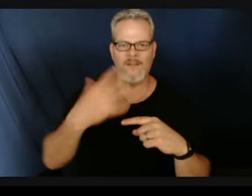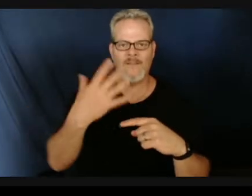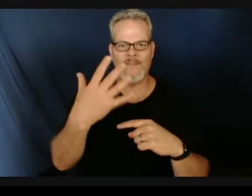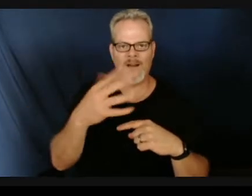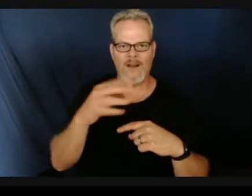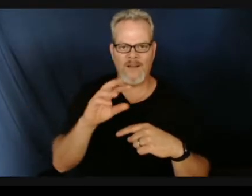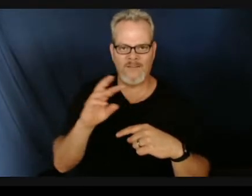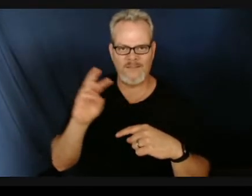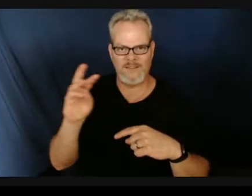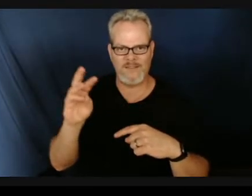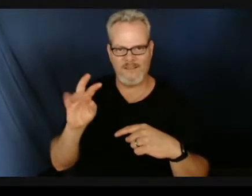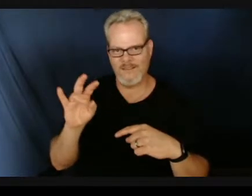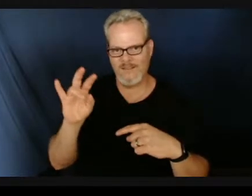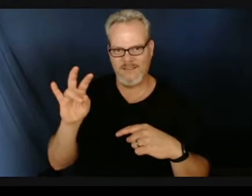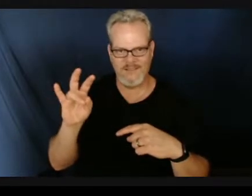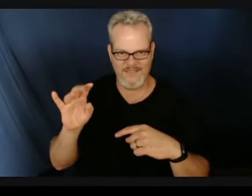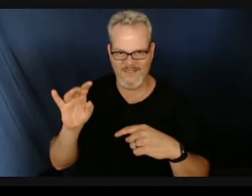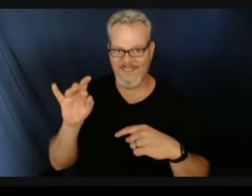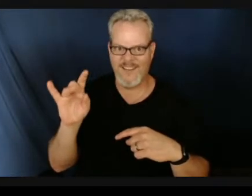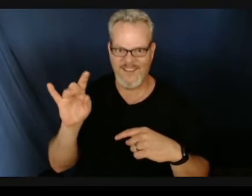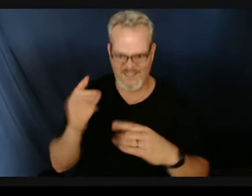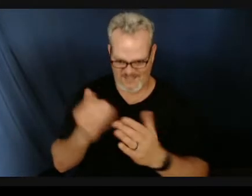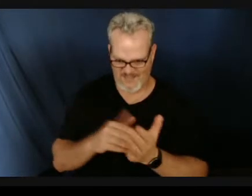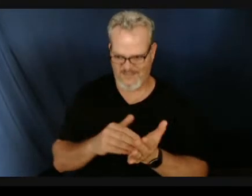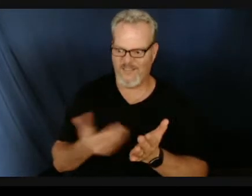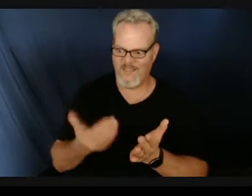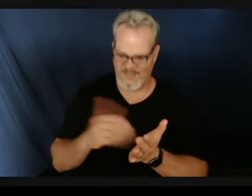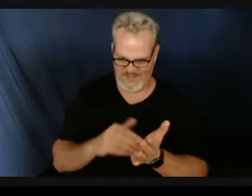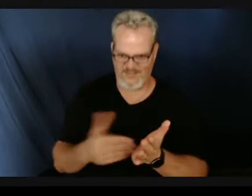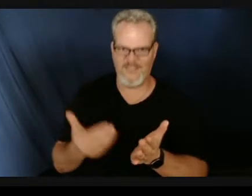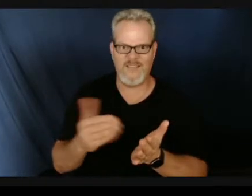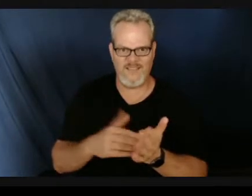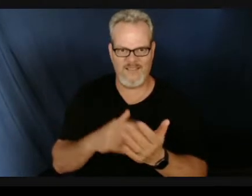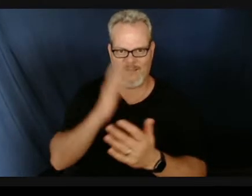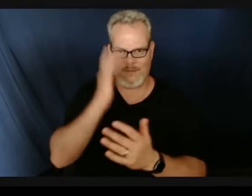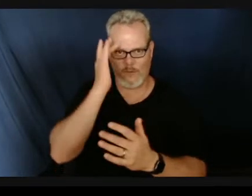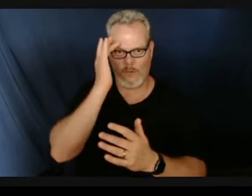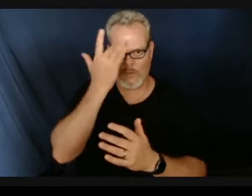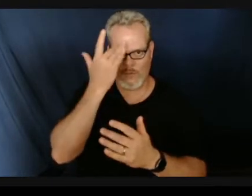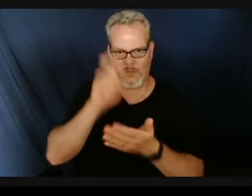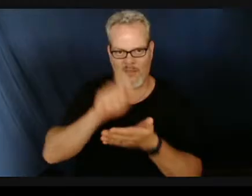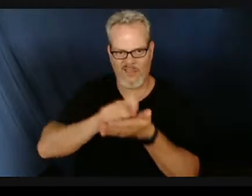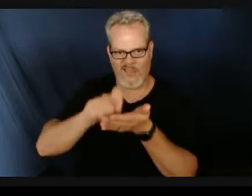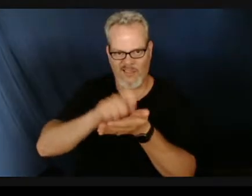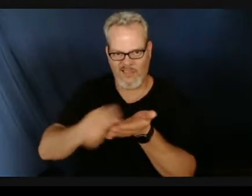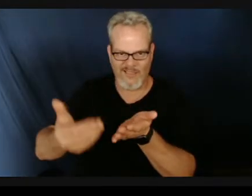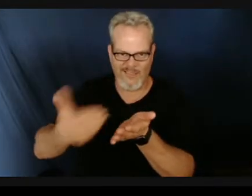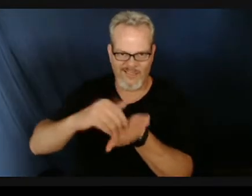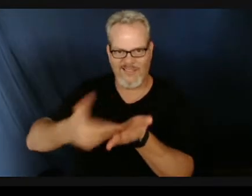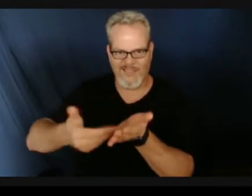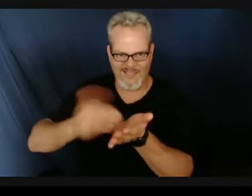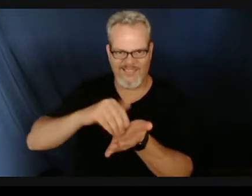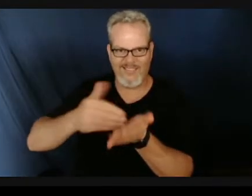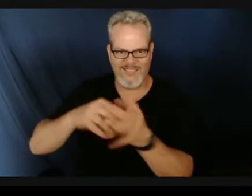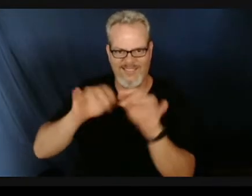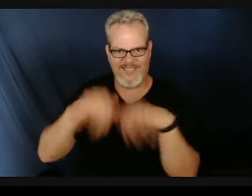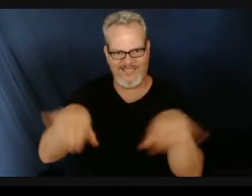see there, and after a while, they get tired of writing all these little updates. And so they note